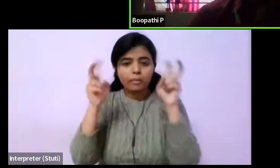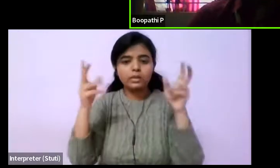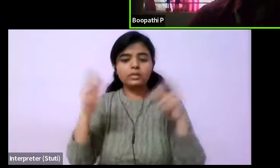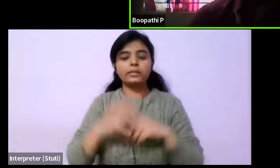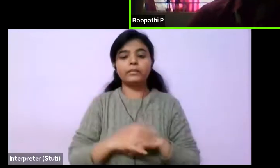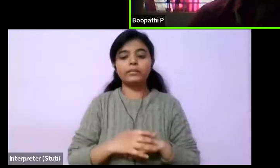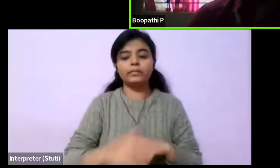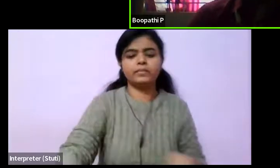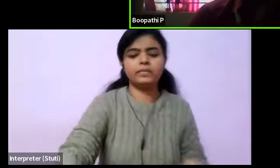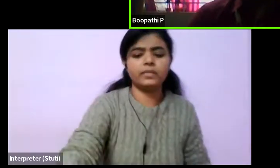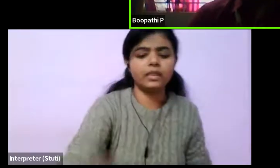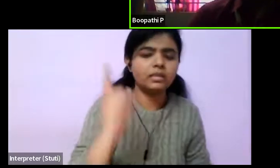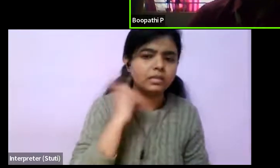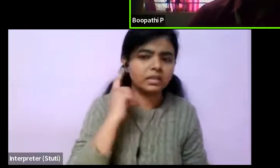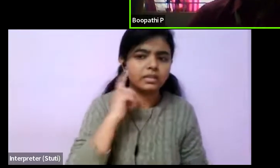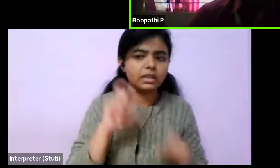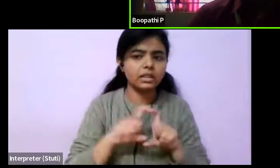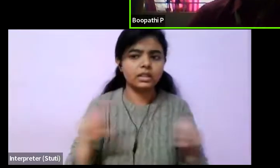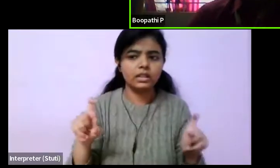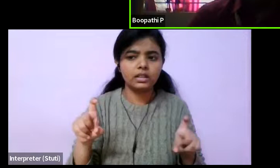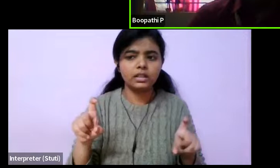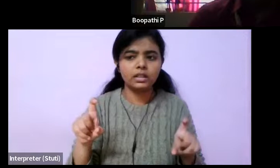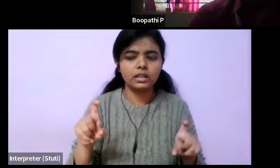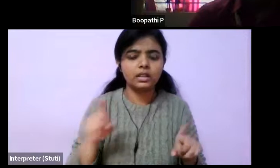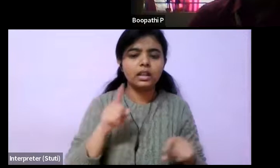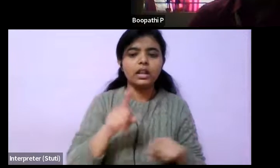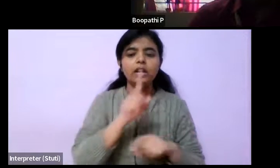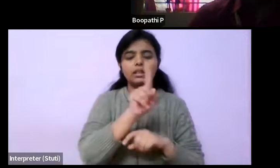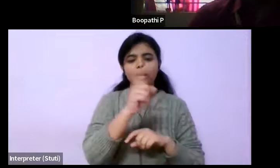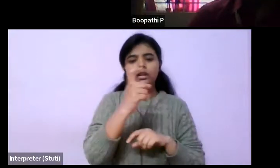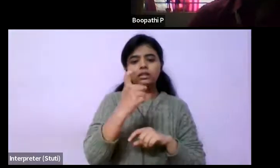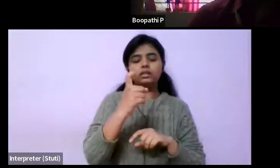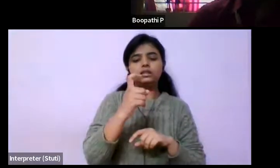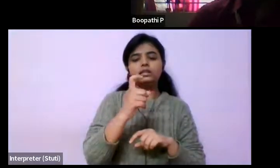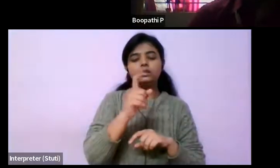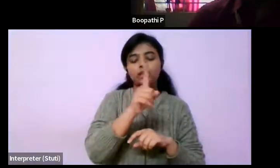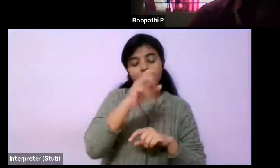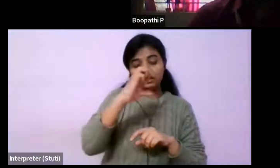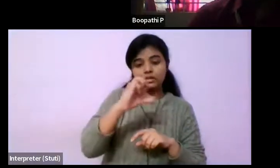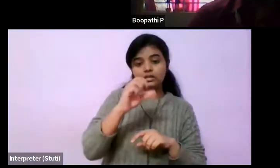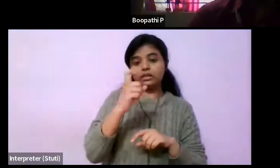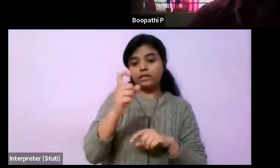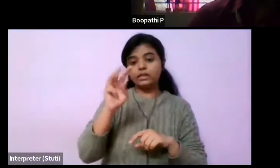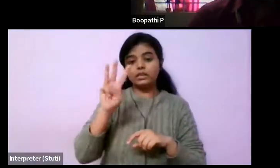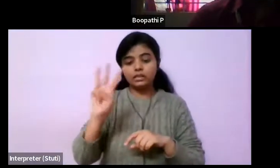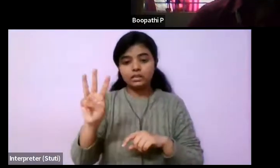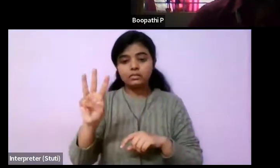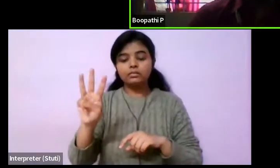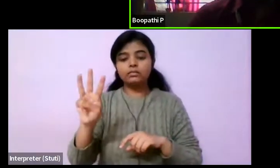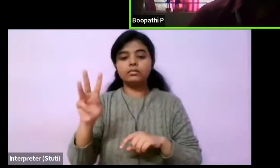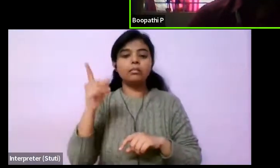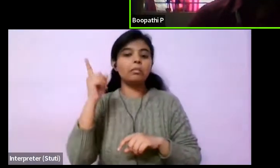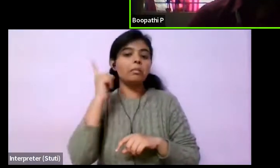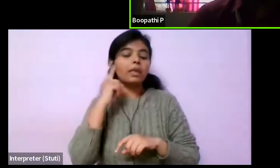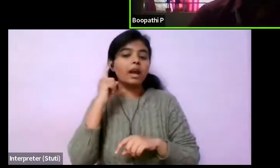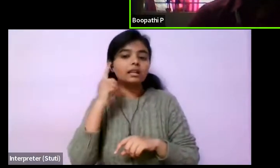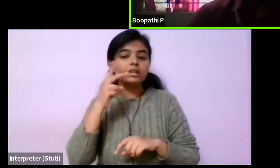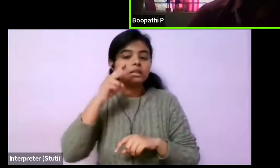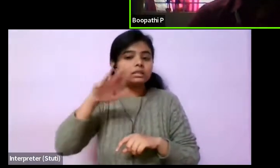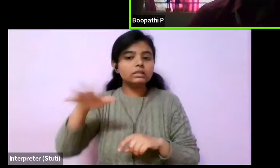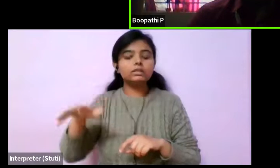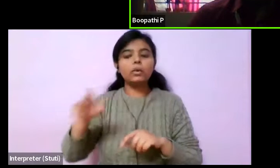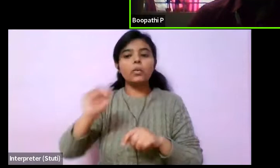History Against Us." 1973, he delivered another important talk titled "Blindness is Literature Against Us."